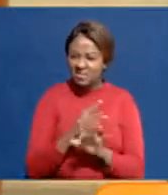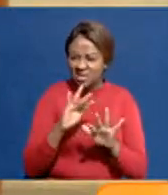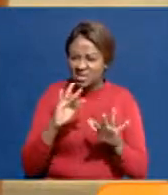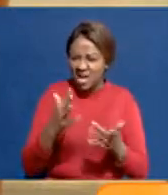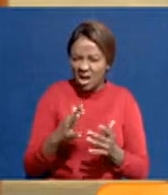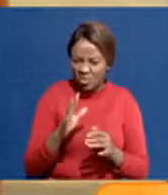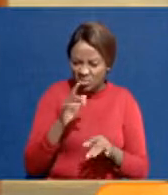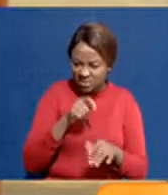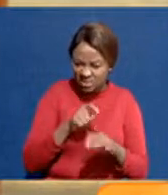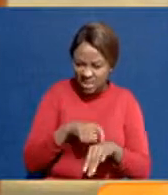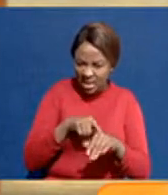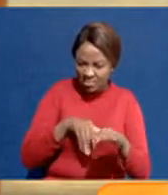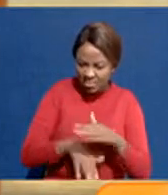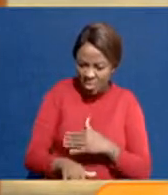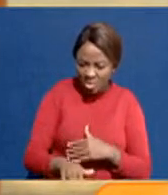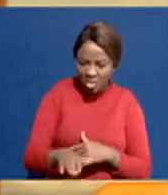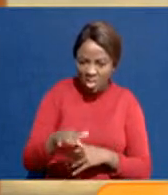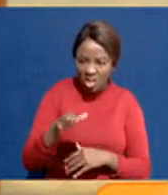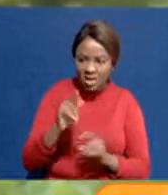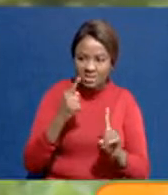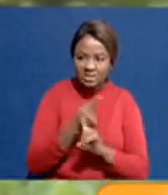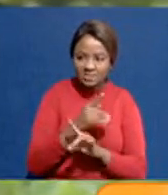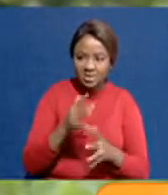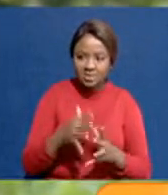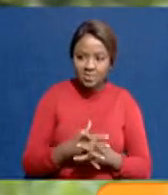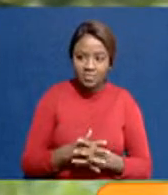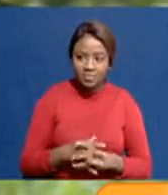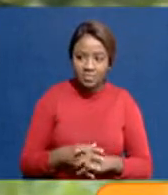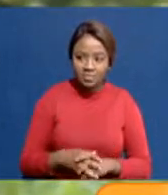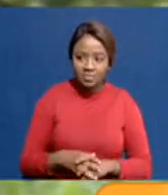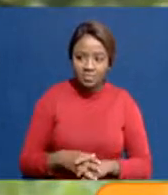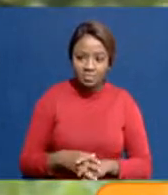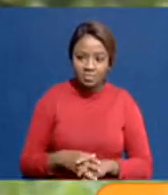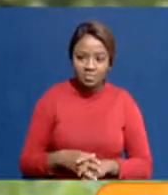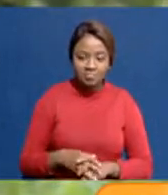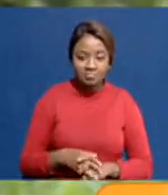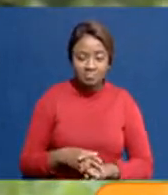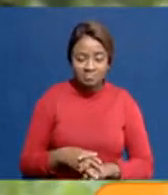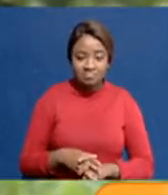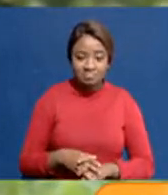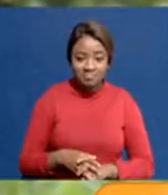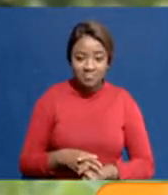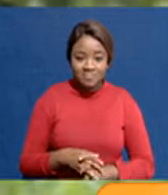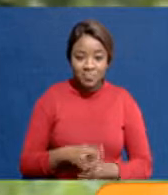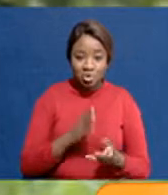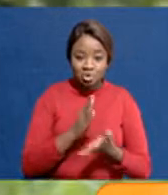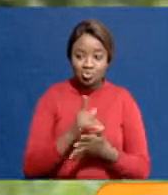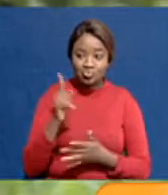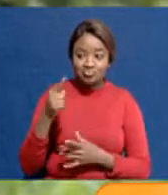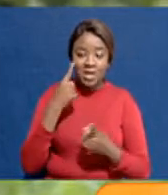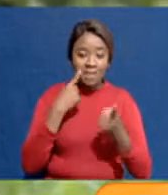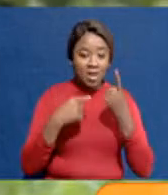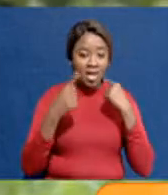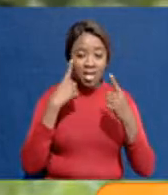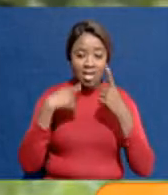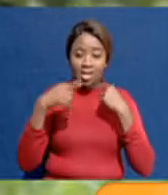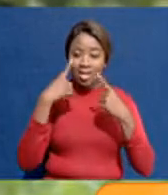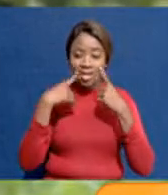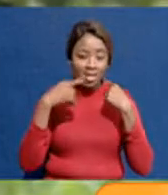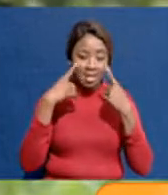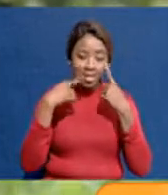very young age. He would cry a lot, but he sometimes would go for hours, and there was nothing we would